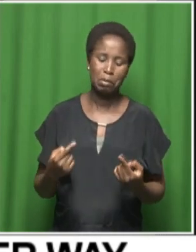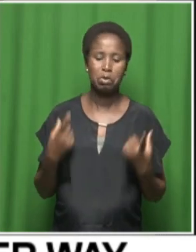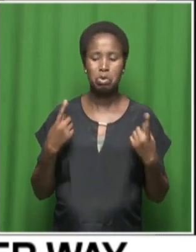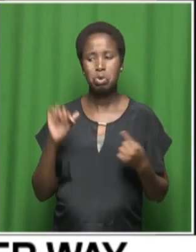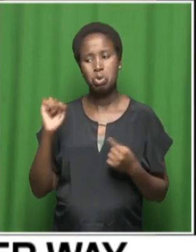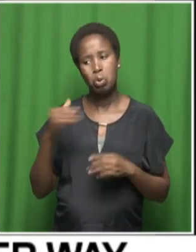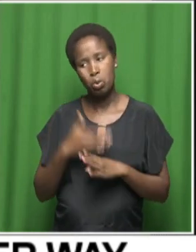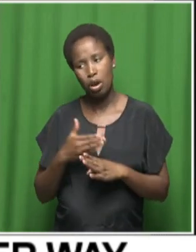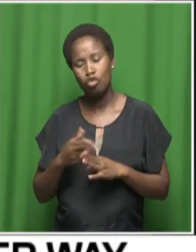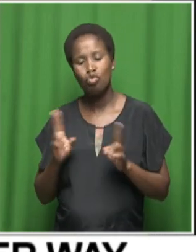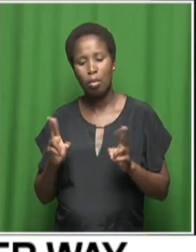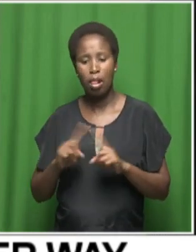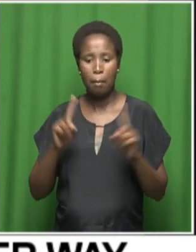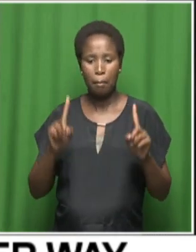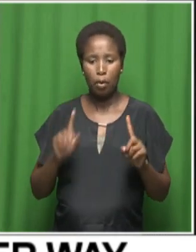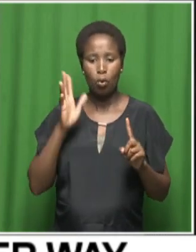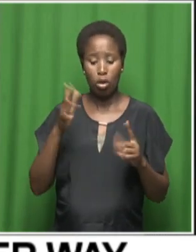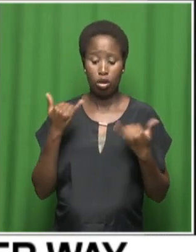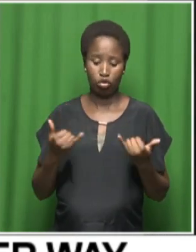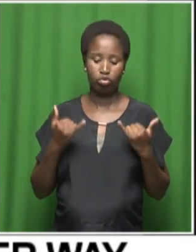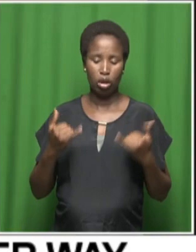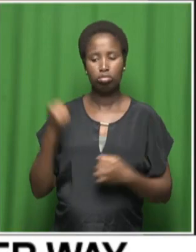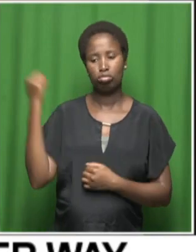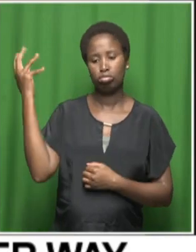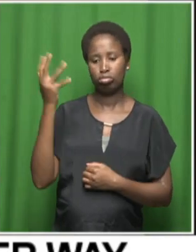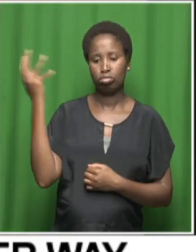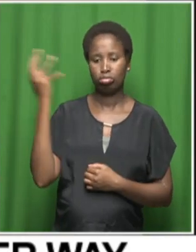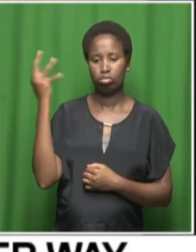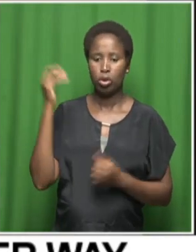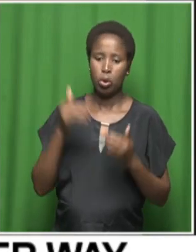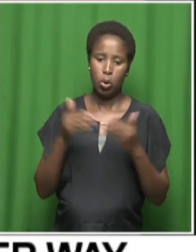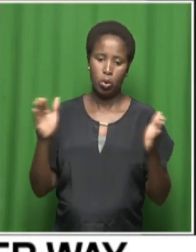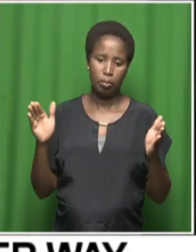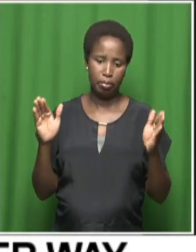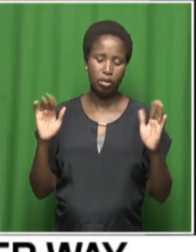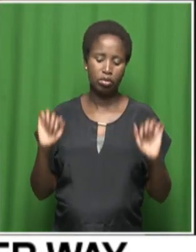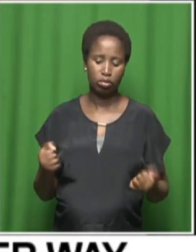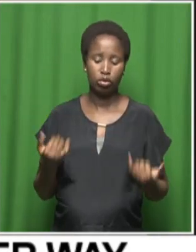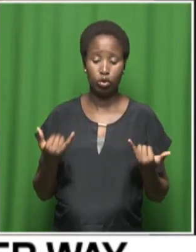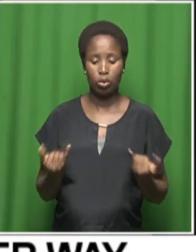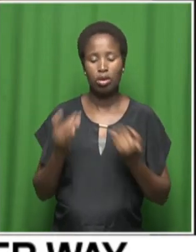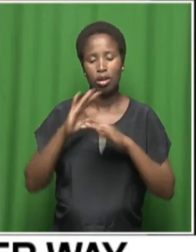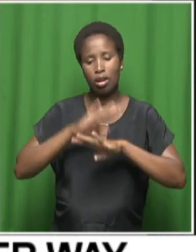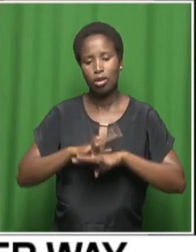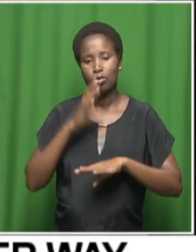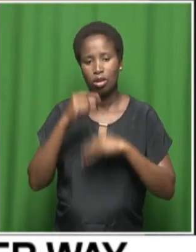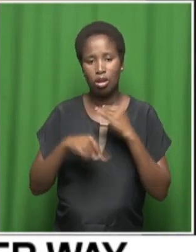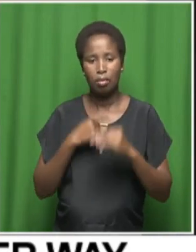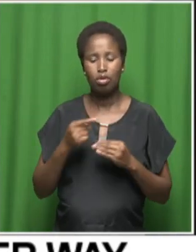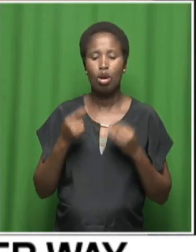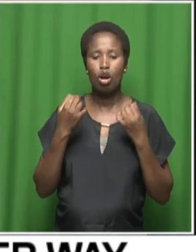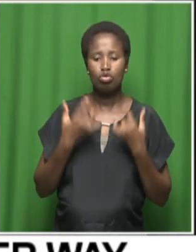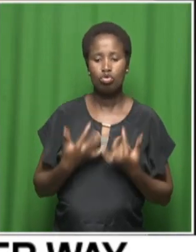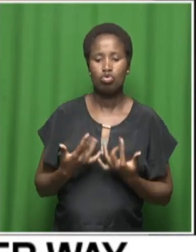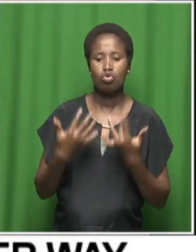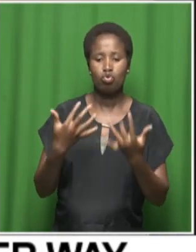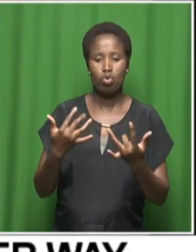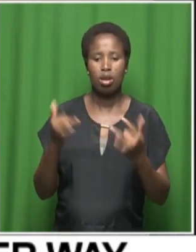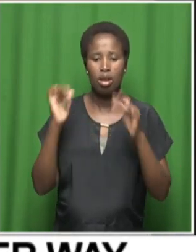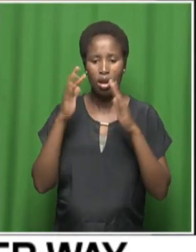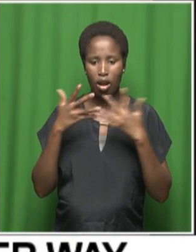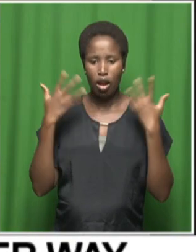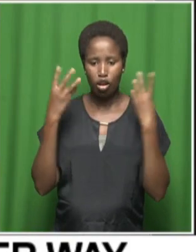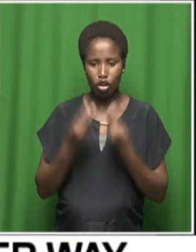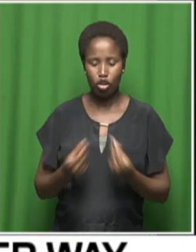activities, but he will be opening that tonight. So in the run-up to this, we're talking about green hydrogen here at the Two Oceans